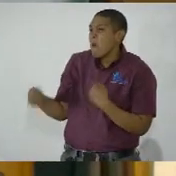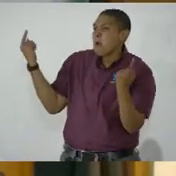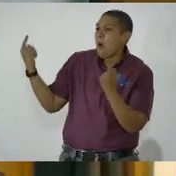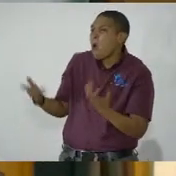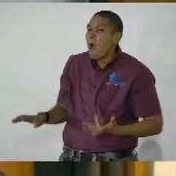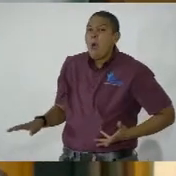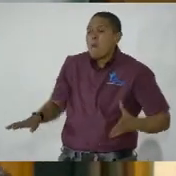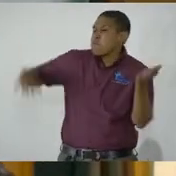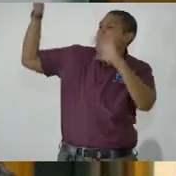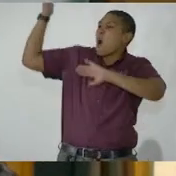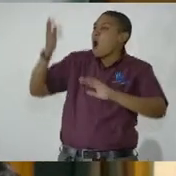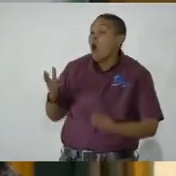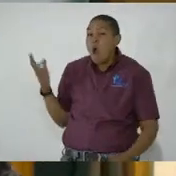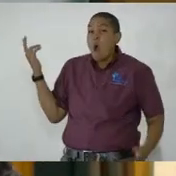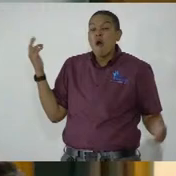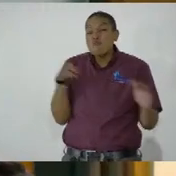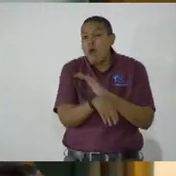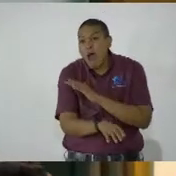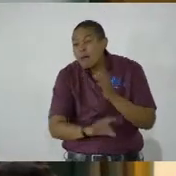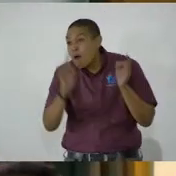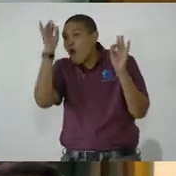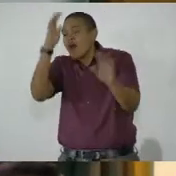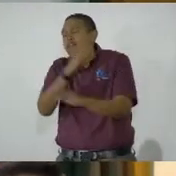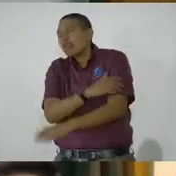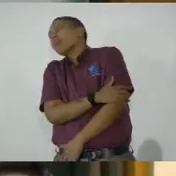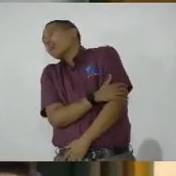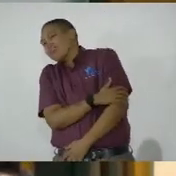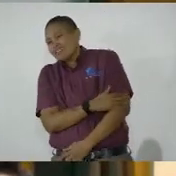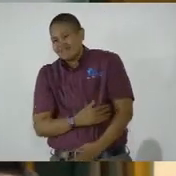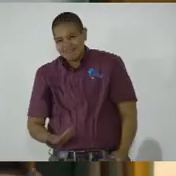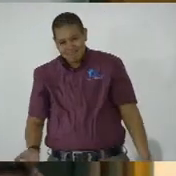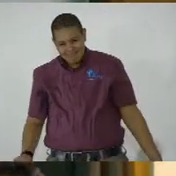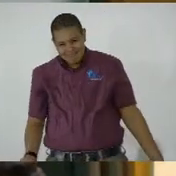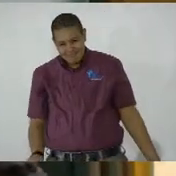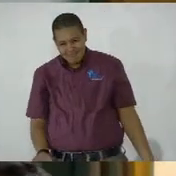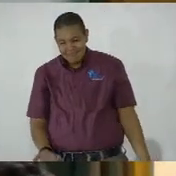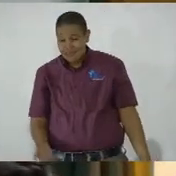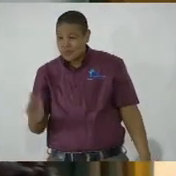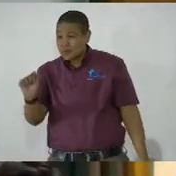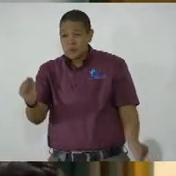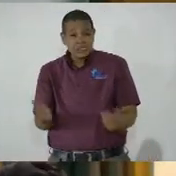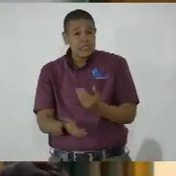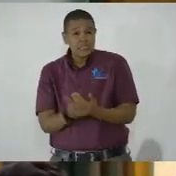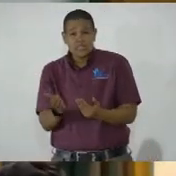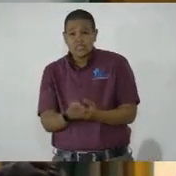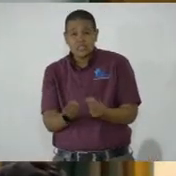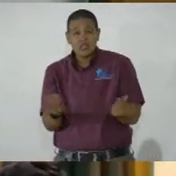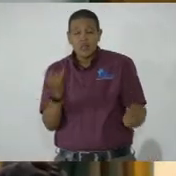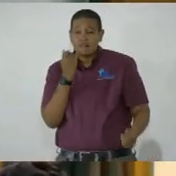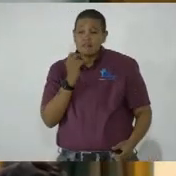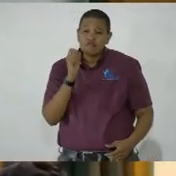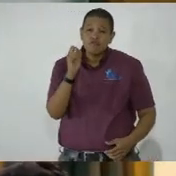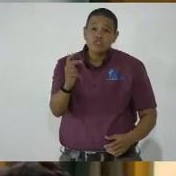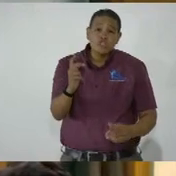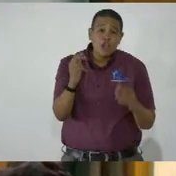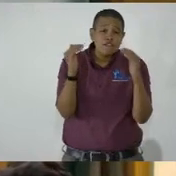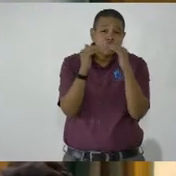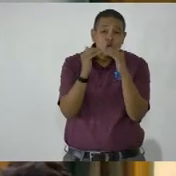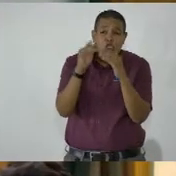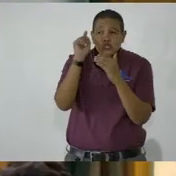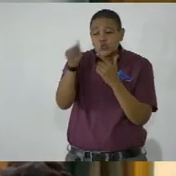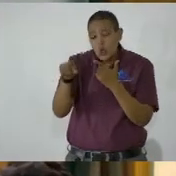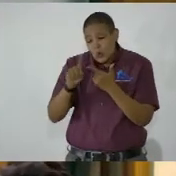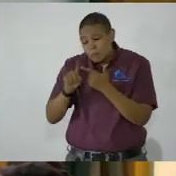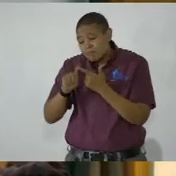easily cleared up if the parties were referred to a restorative justice facilitator, a mediator, or a counsel